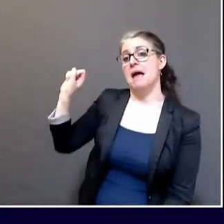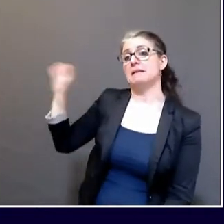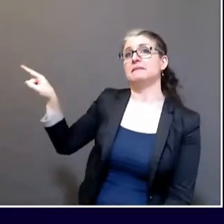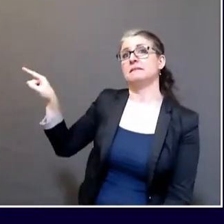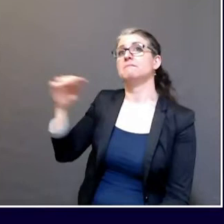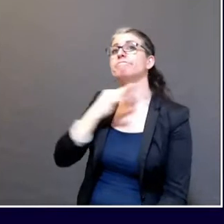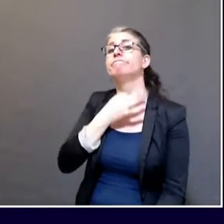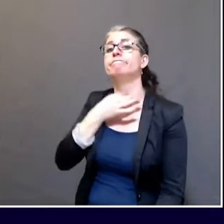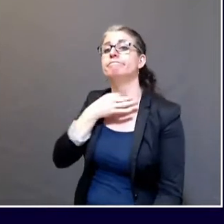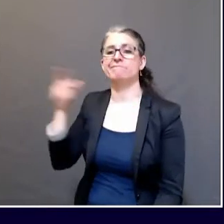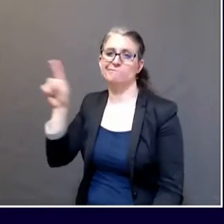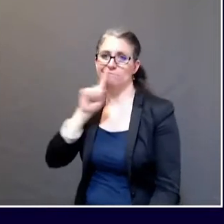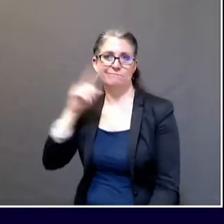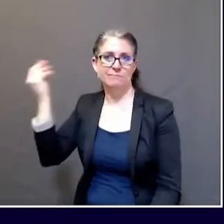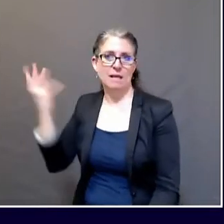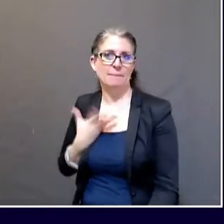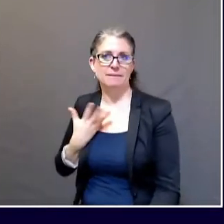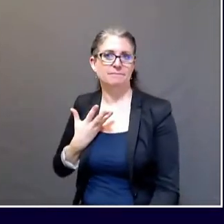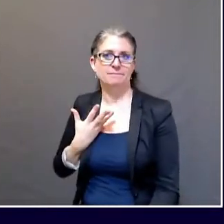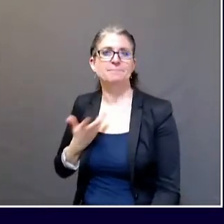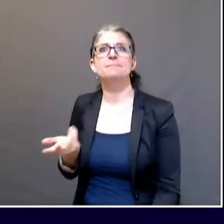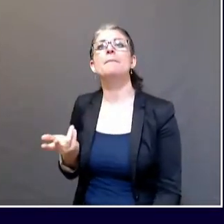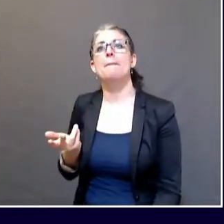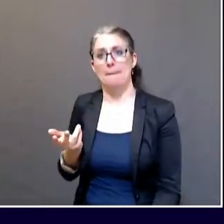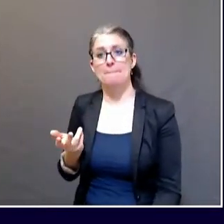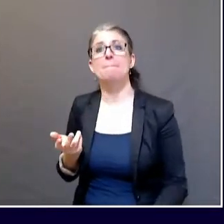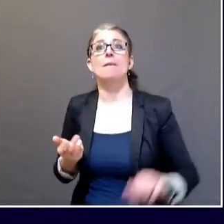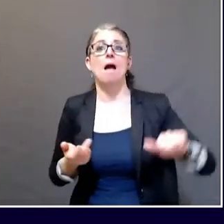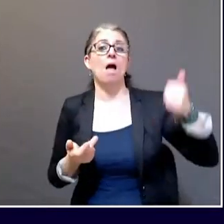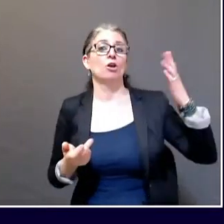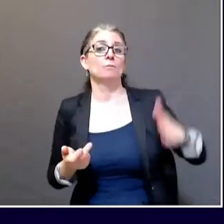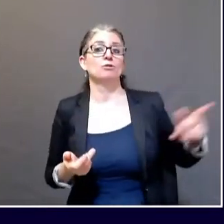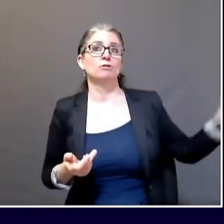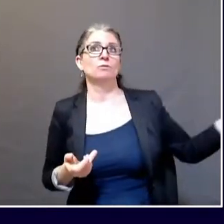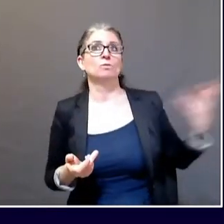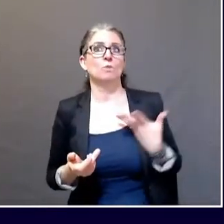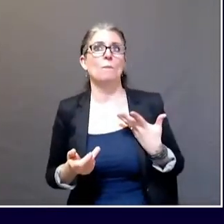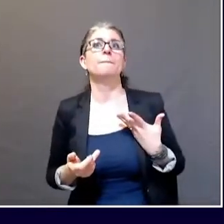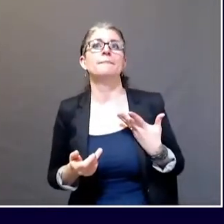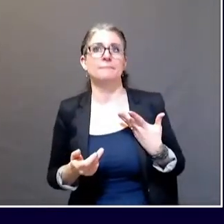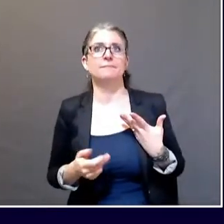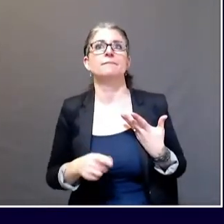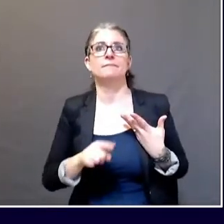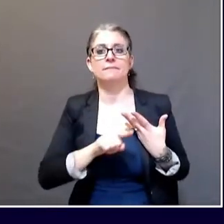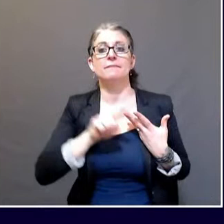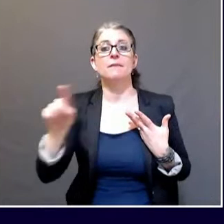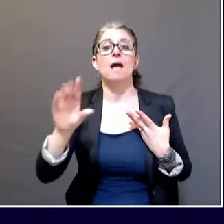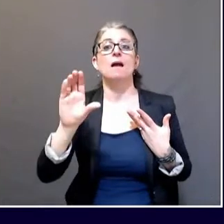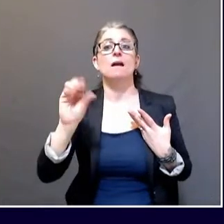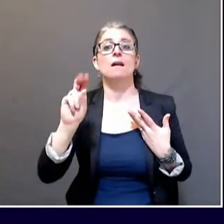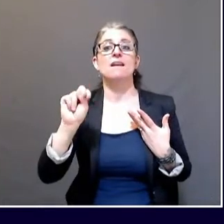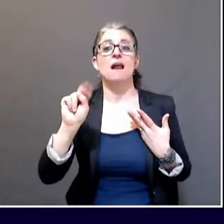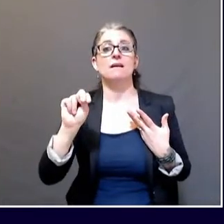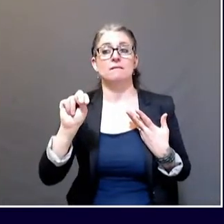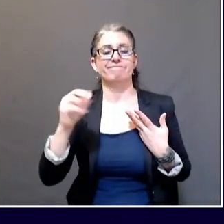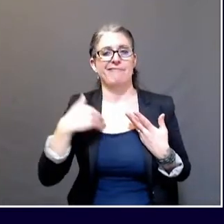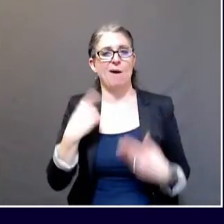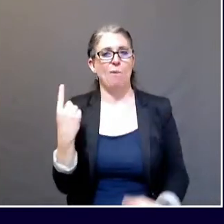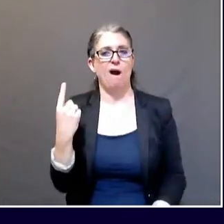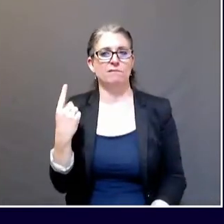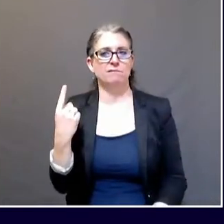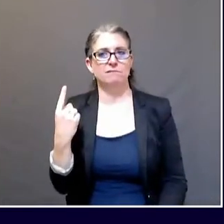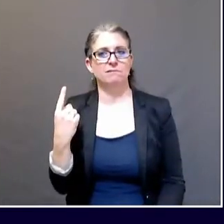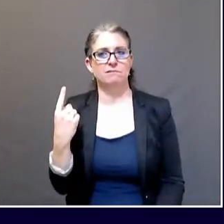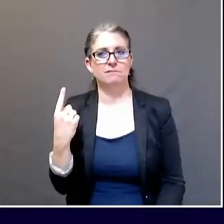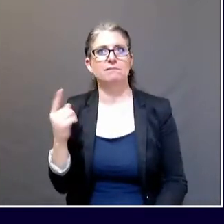of 100, experienced a similar exceedance or excursion. We also learned from Operation Warp Speed,